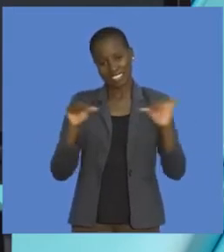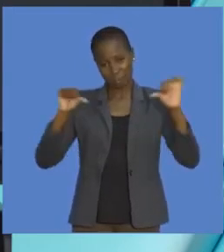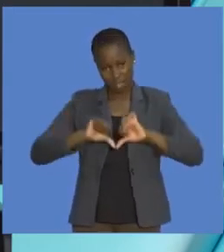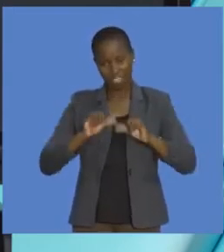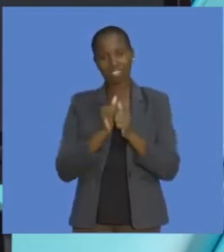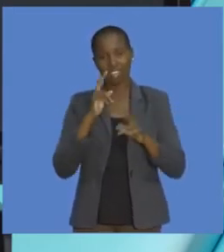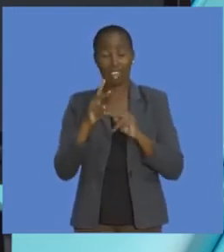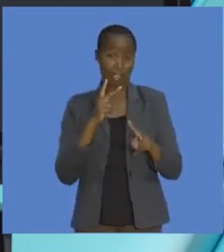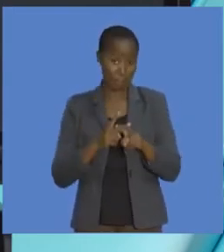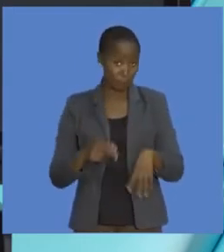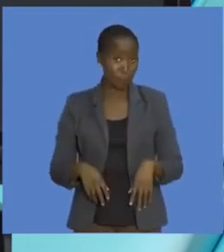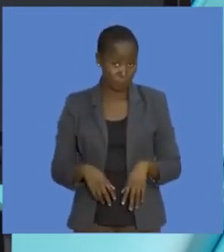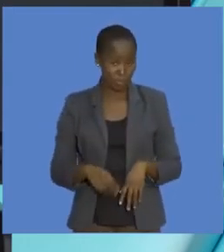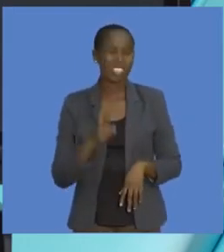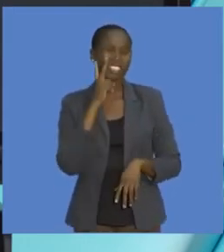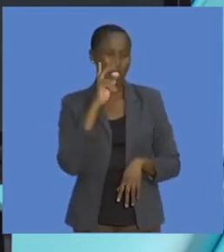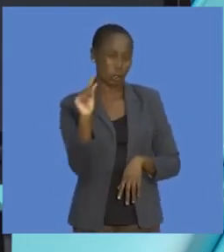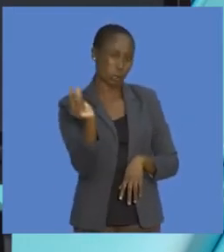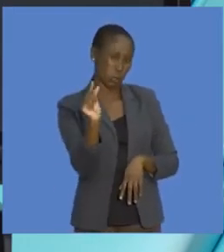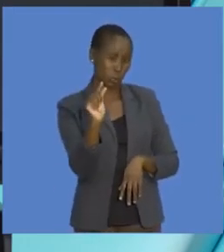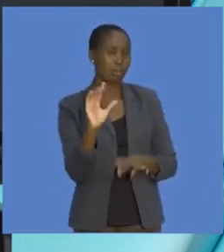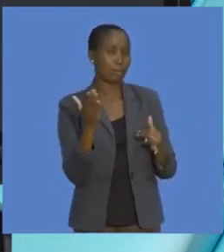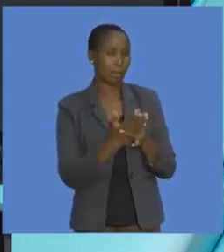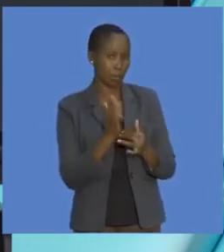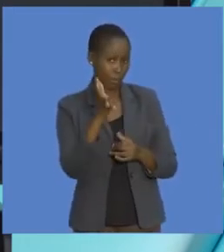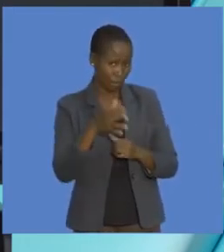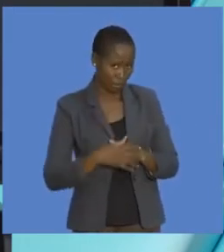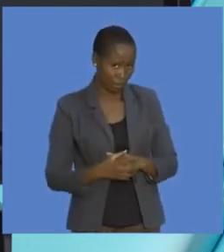So see you in a bit after the break.